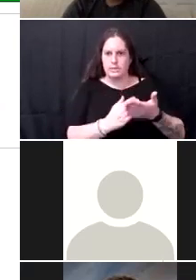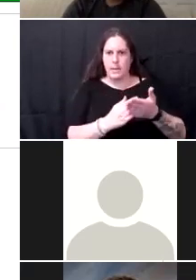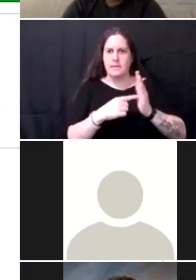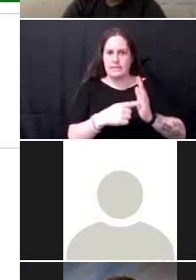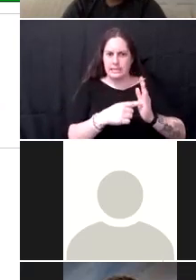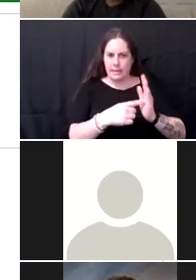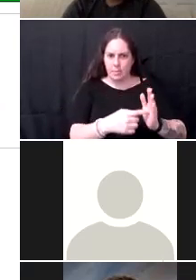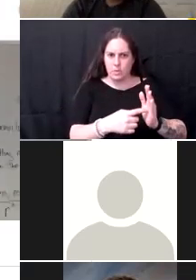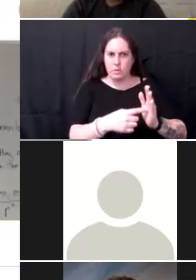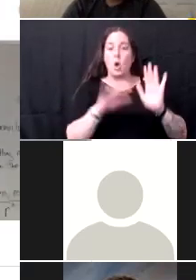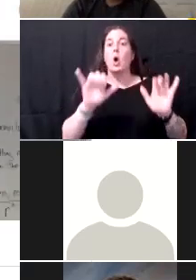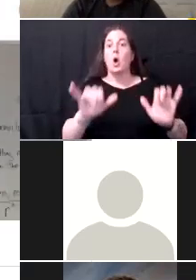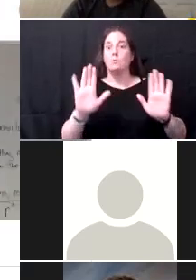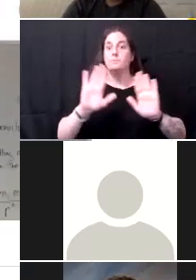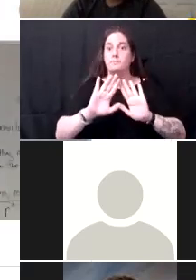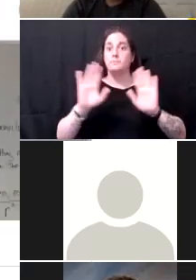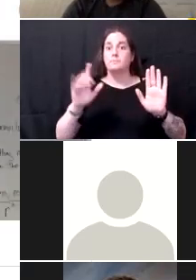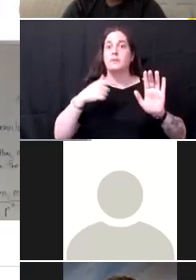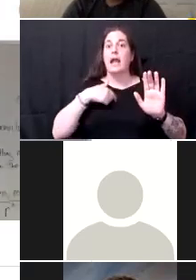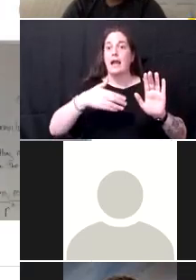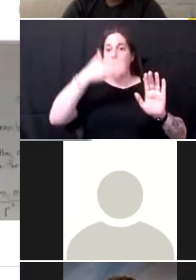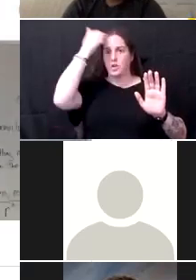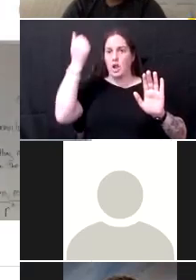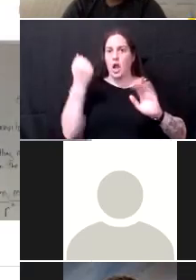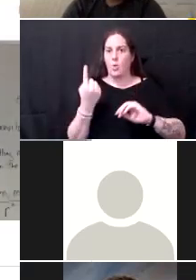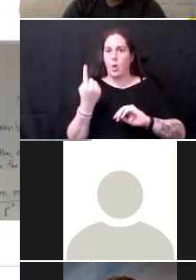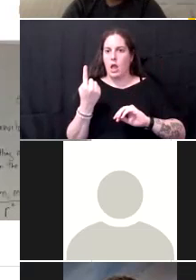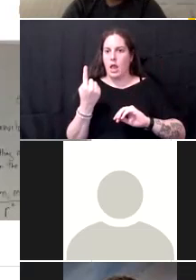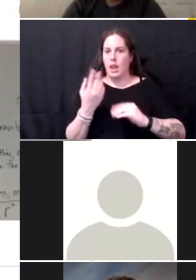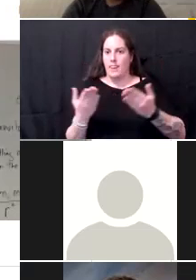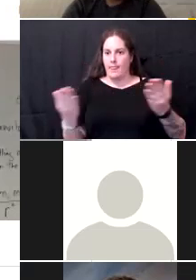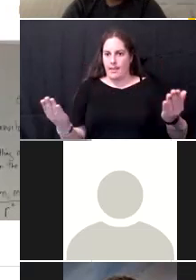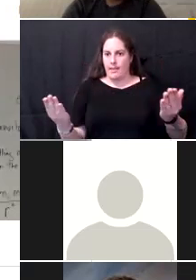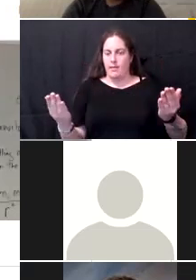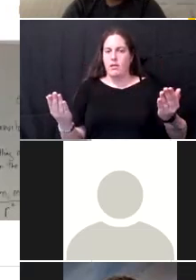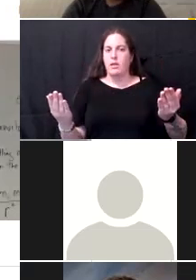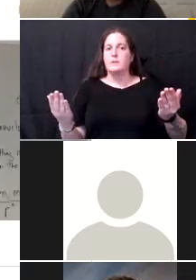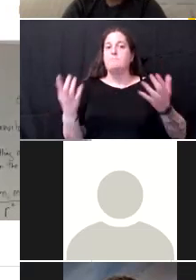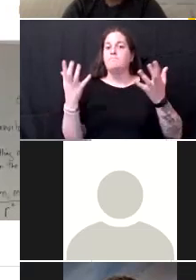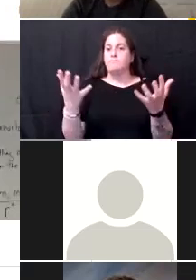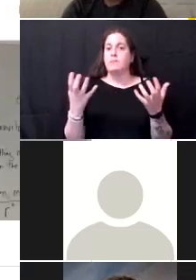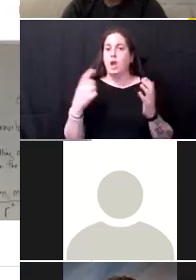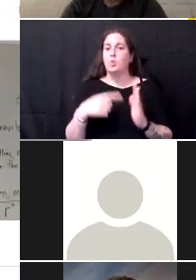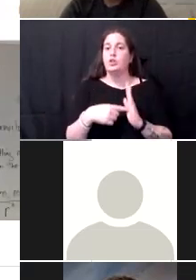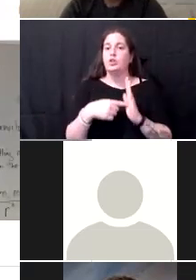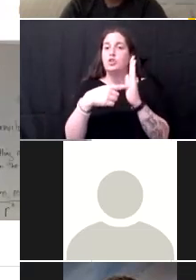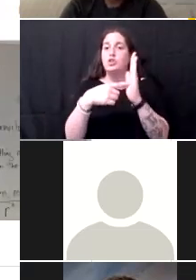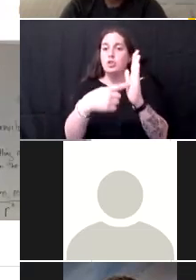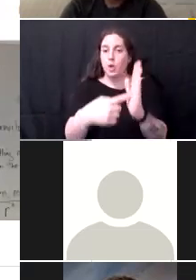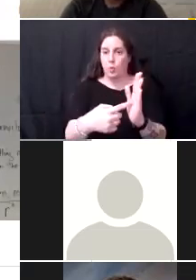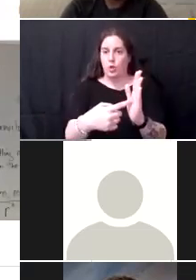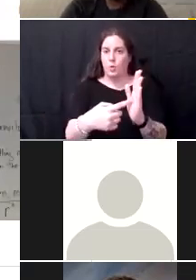There is one more thing that I want to do in these notes, and that is to show you how